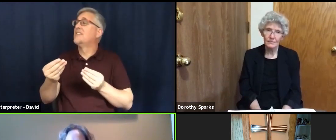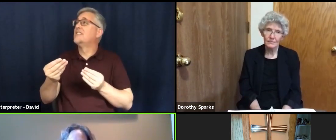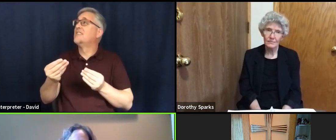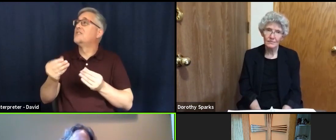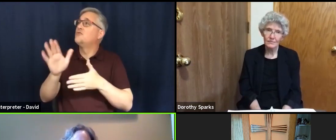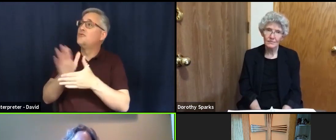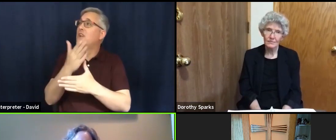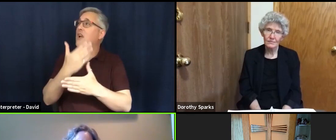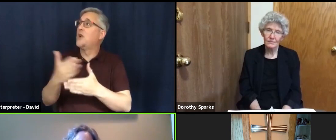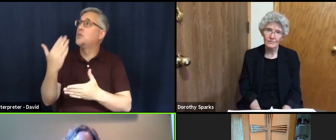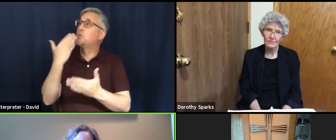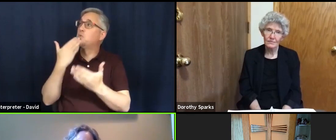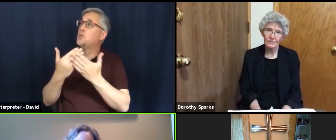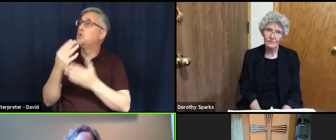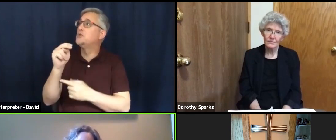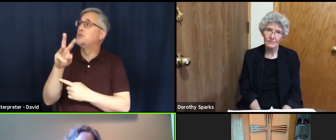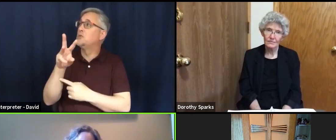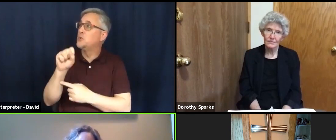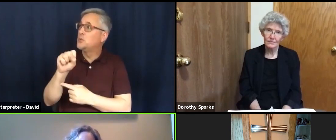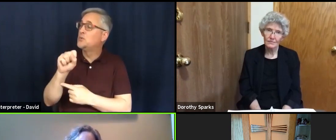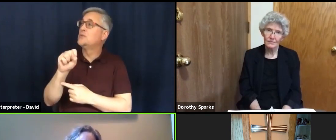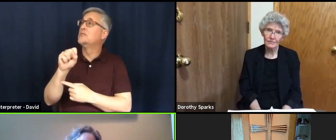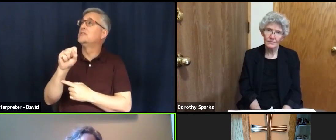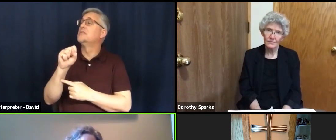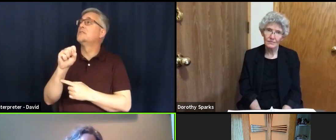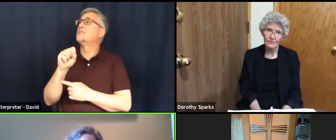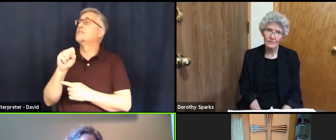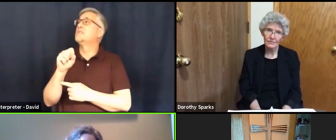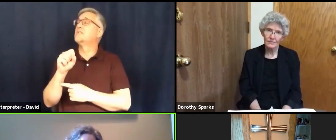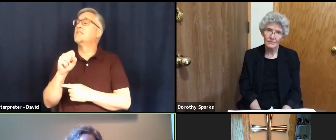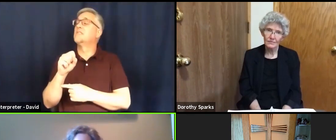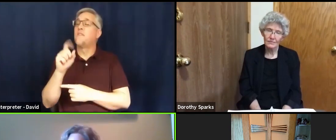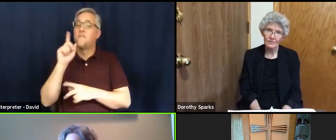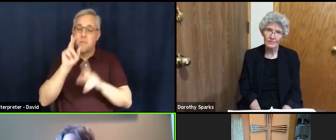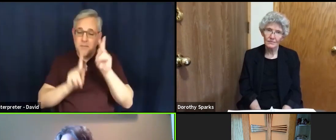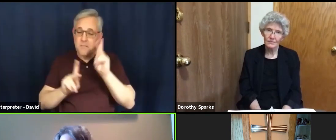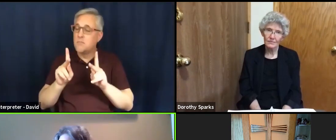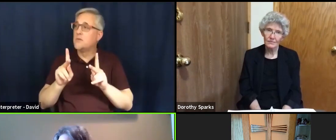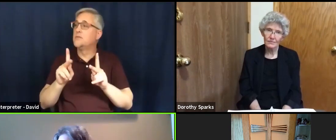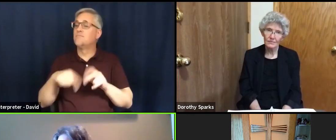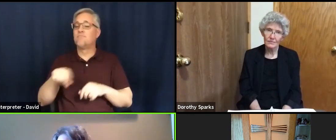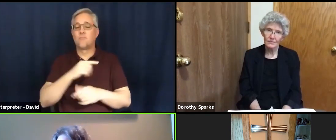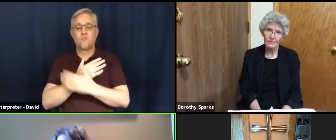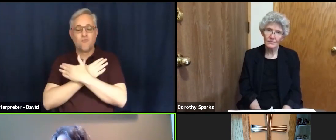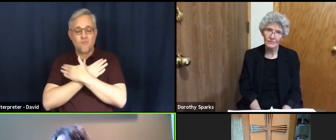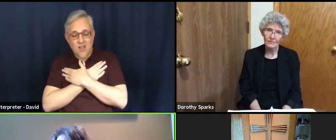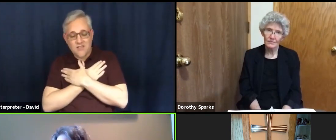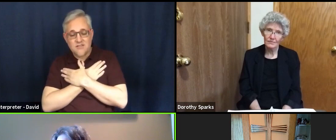and people who rest and grow in the Holy Spirit.